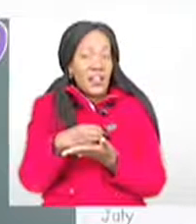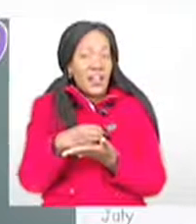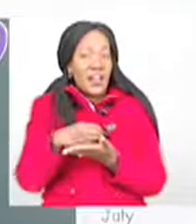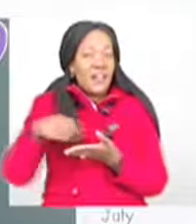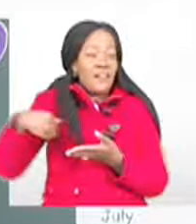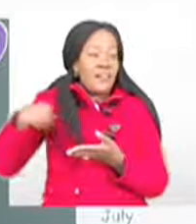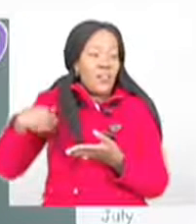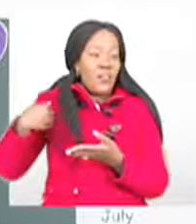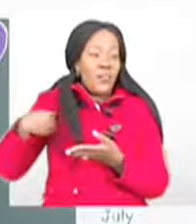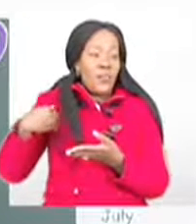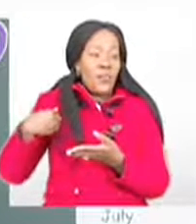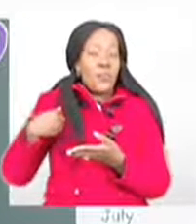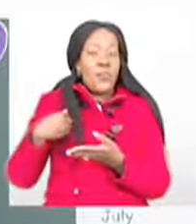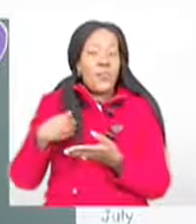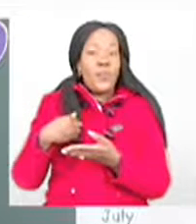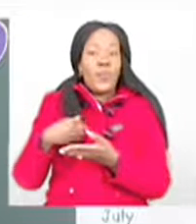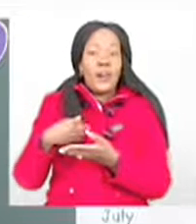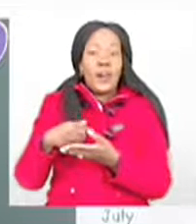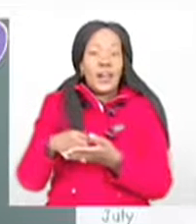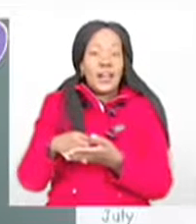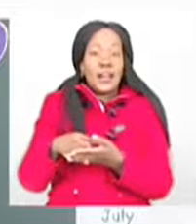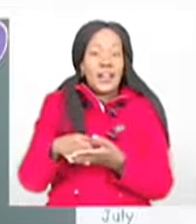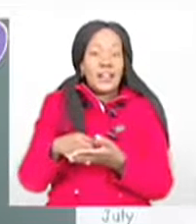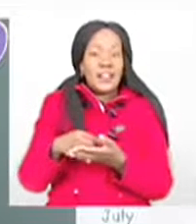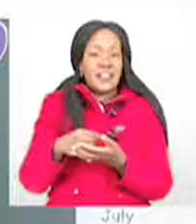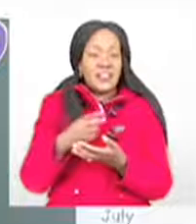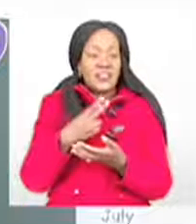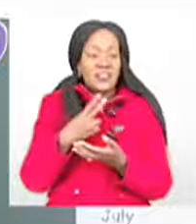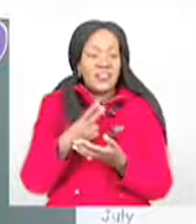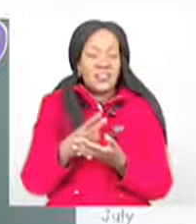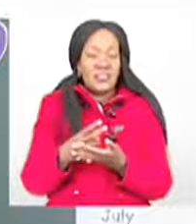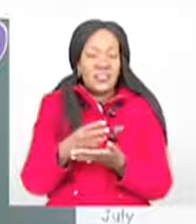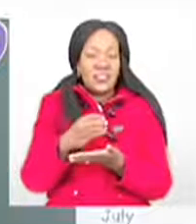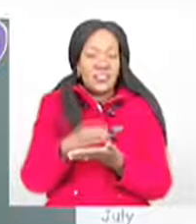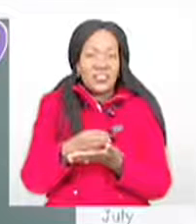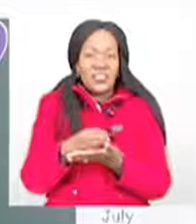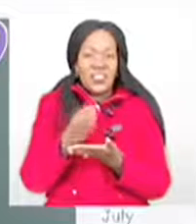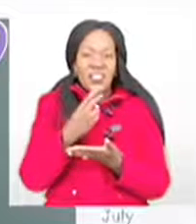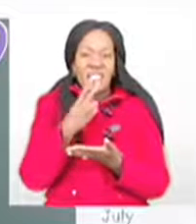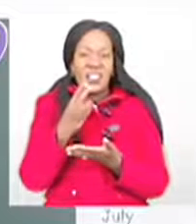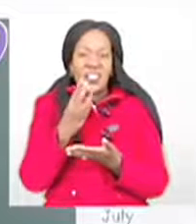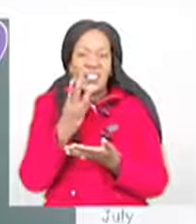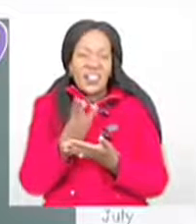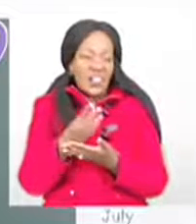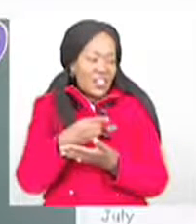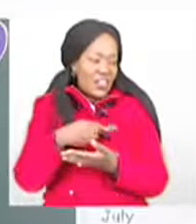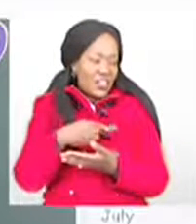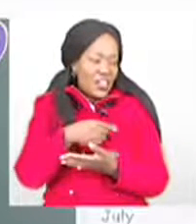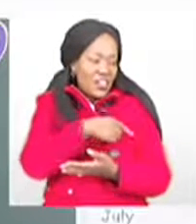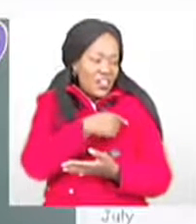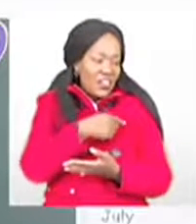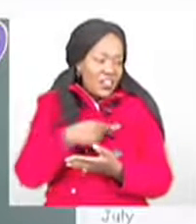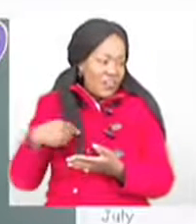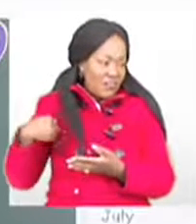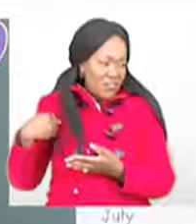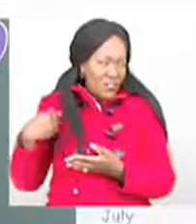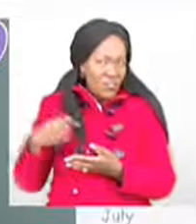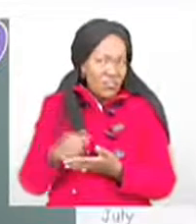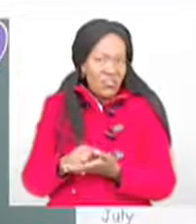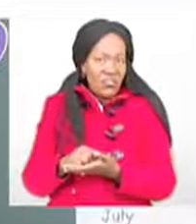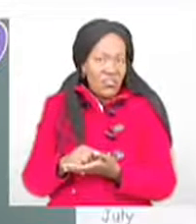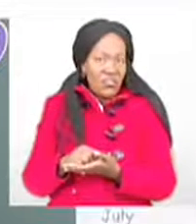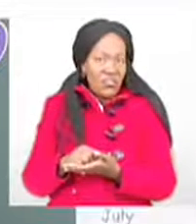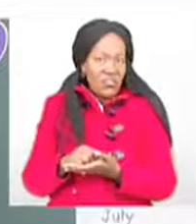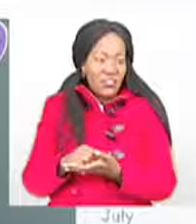white mug. Now let's look closely at these 3 mugs or cups.